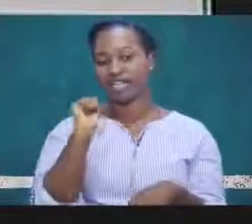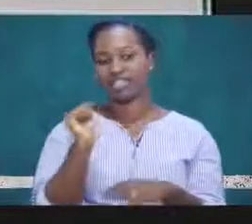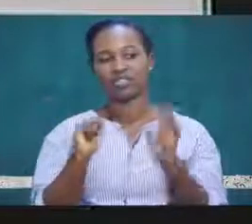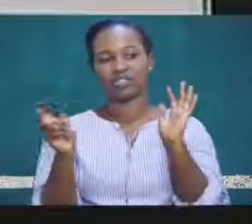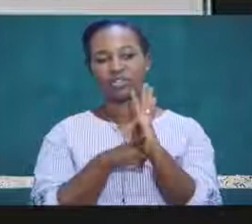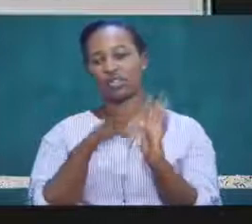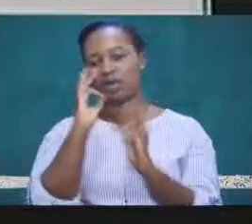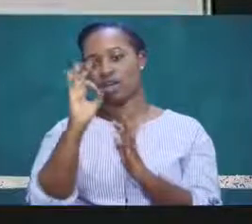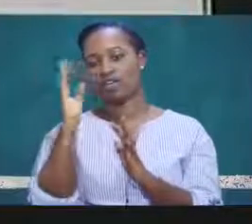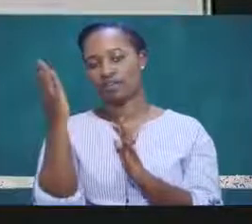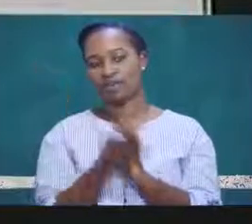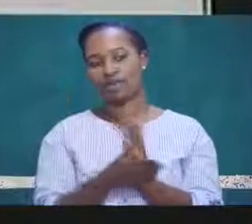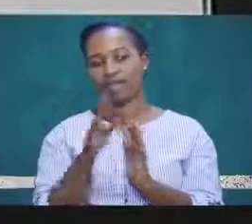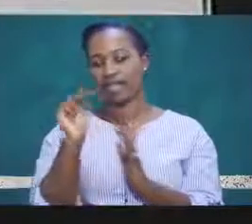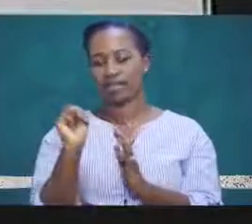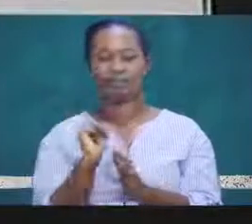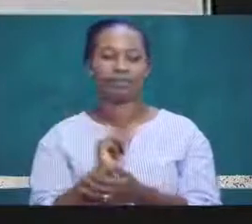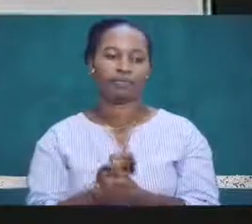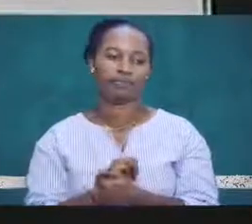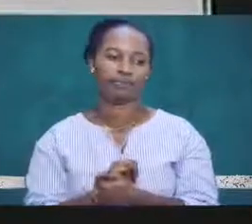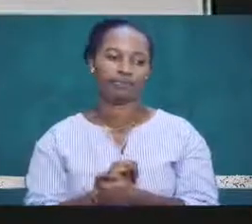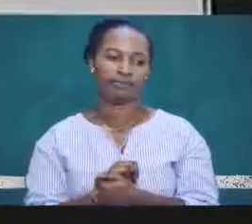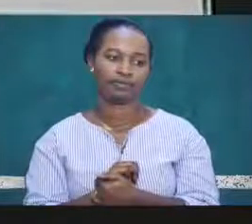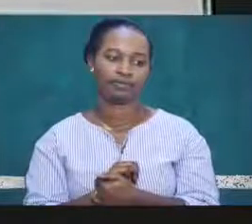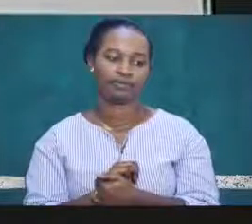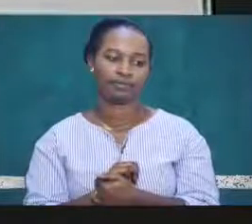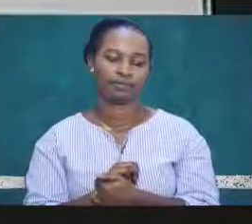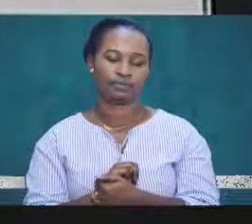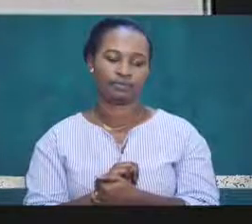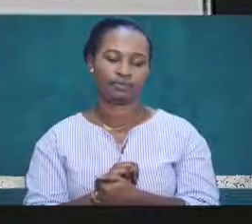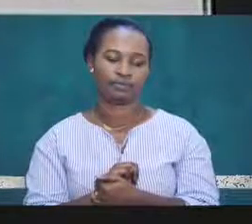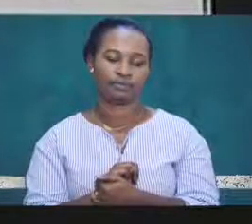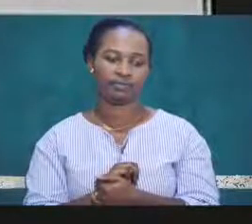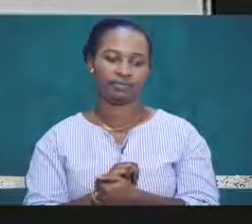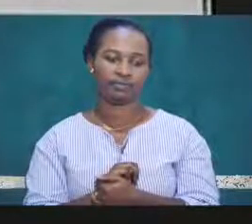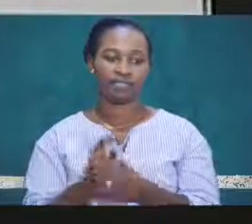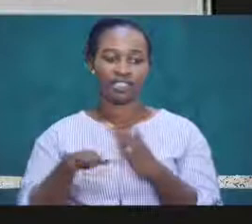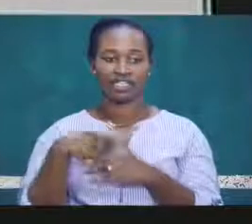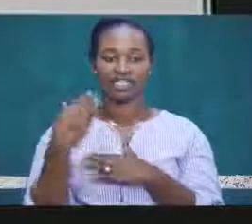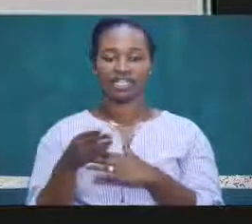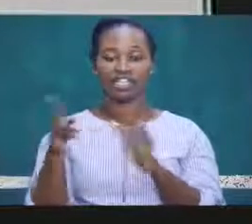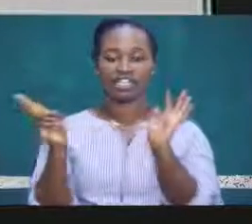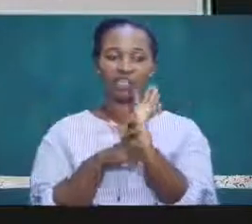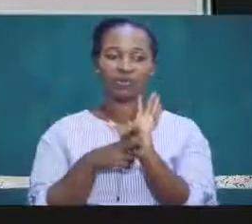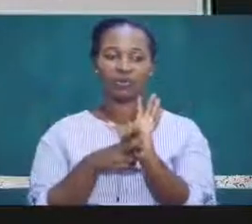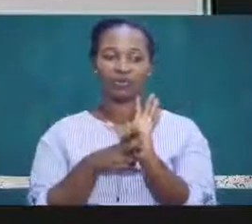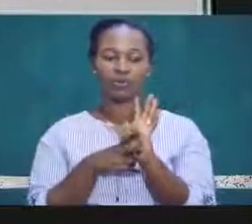be F over m. Okay? And so this is going to